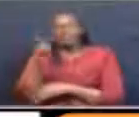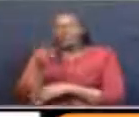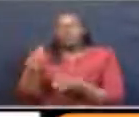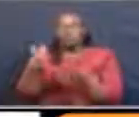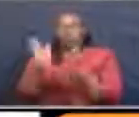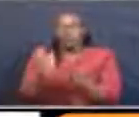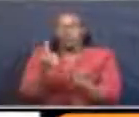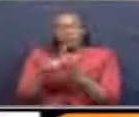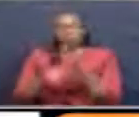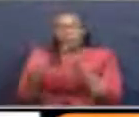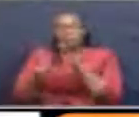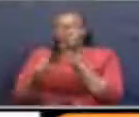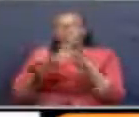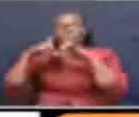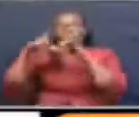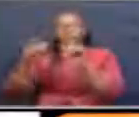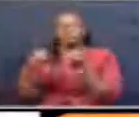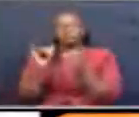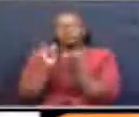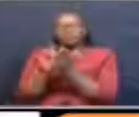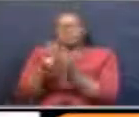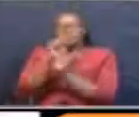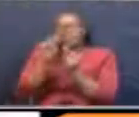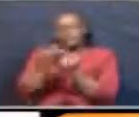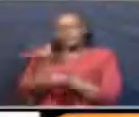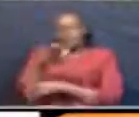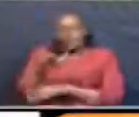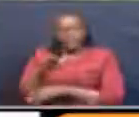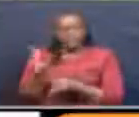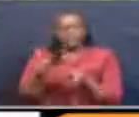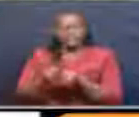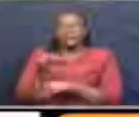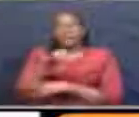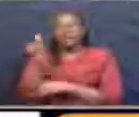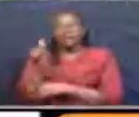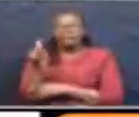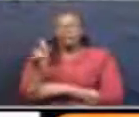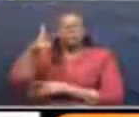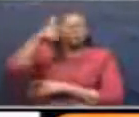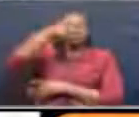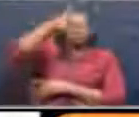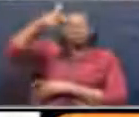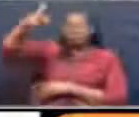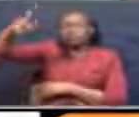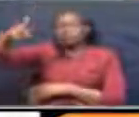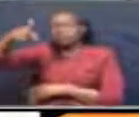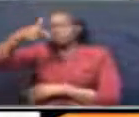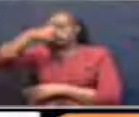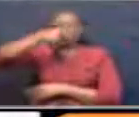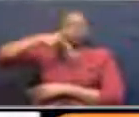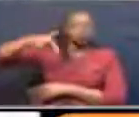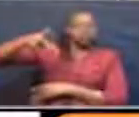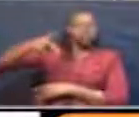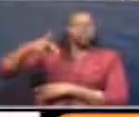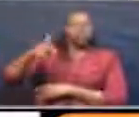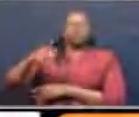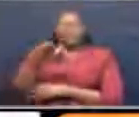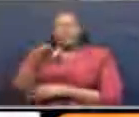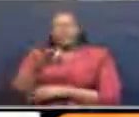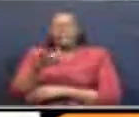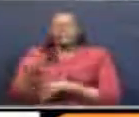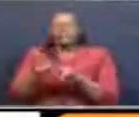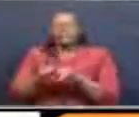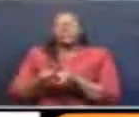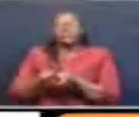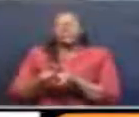the minister has issued in this specific area. There was an aerial view that was done of Maasai Mau. And just for